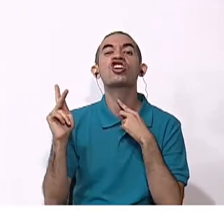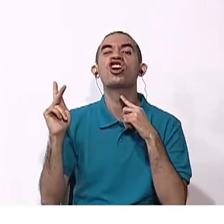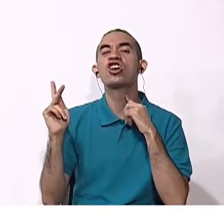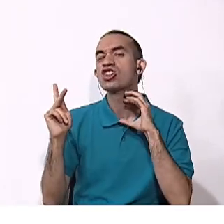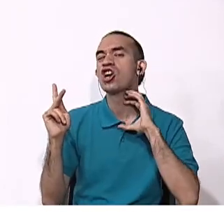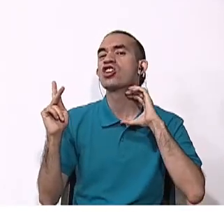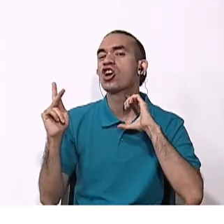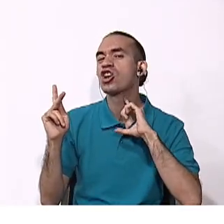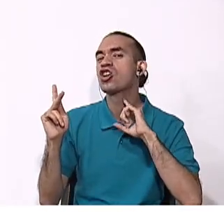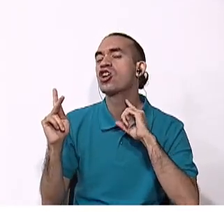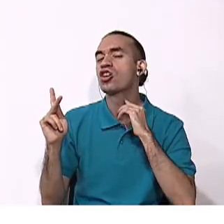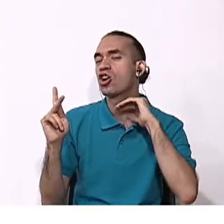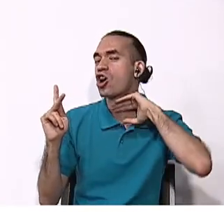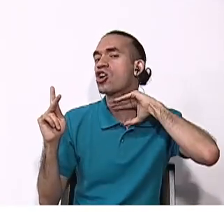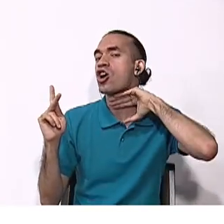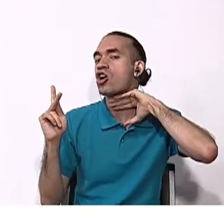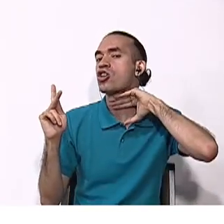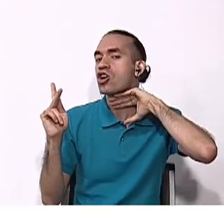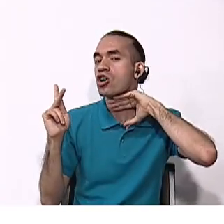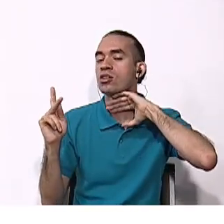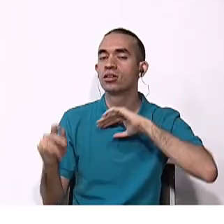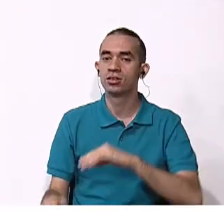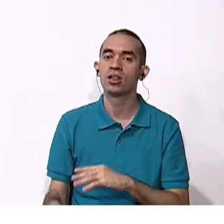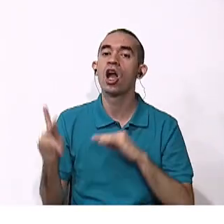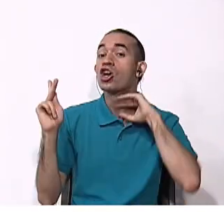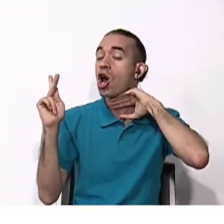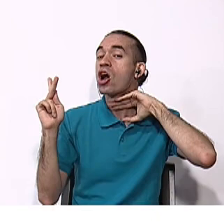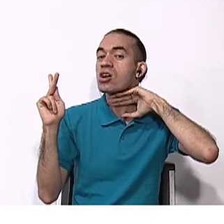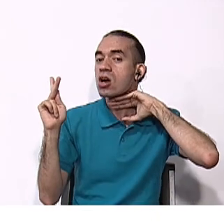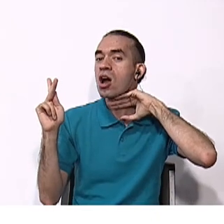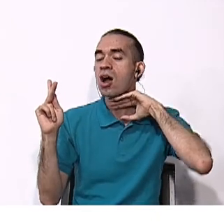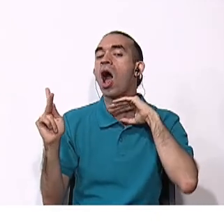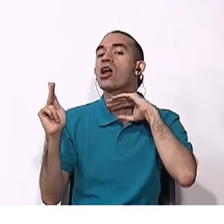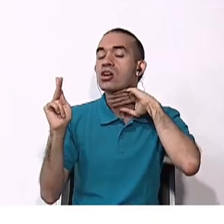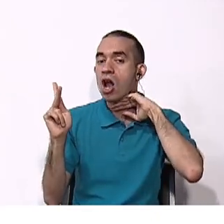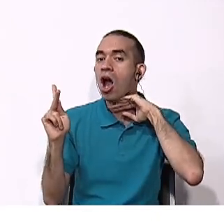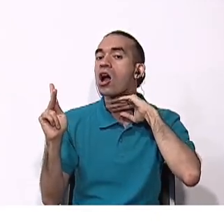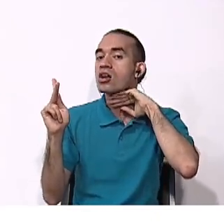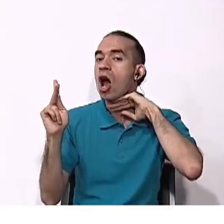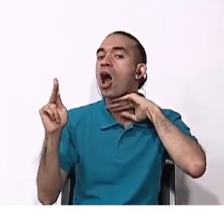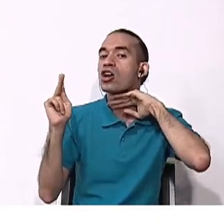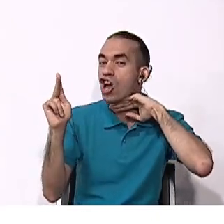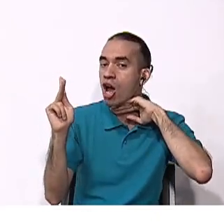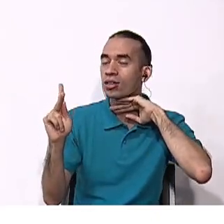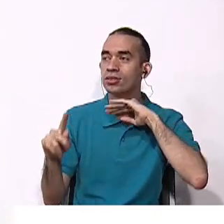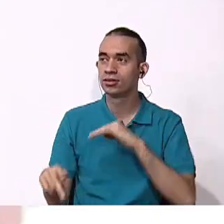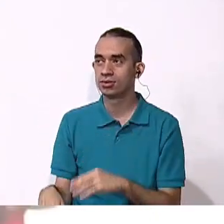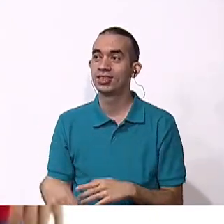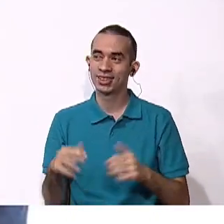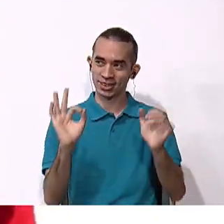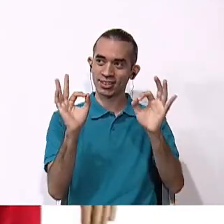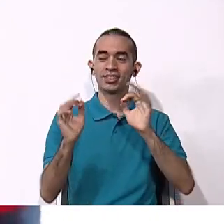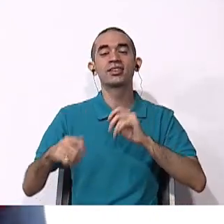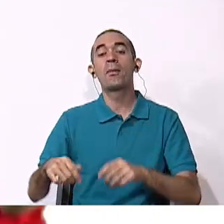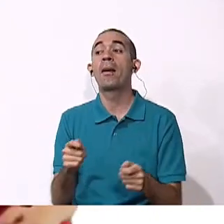k, k, k, k, k, k, k, k, k, k, k, k, k, k.